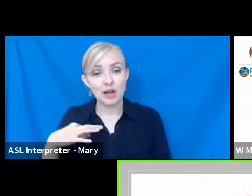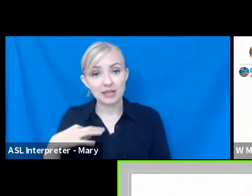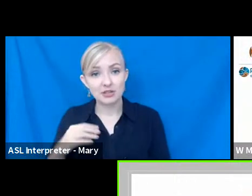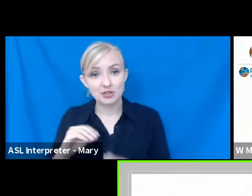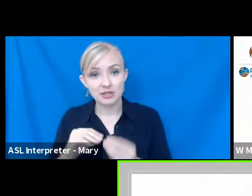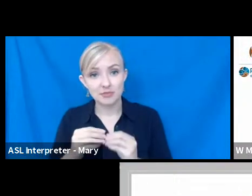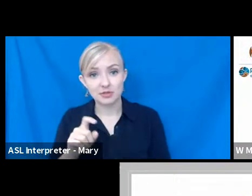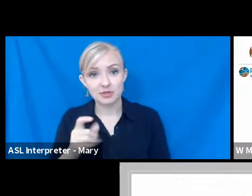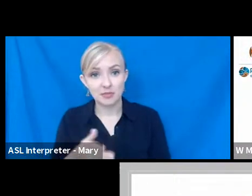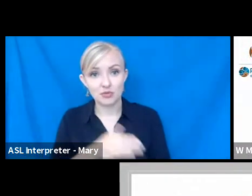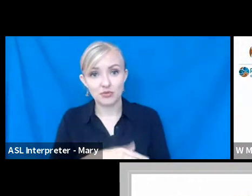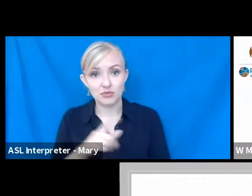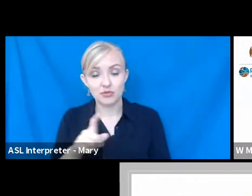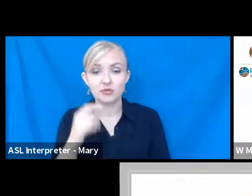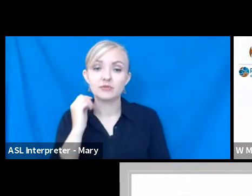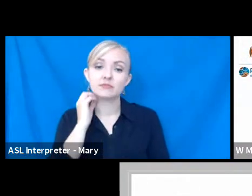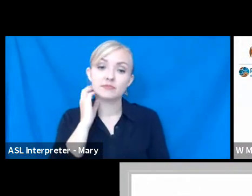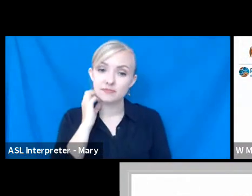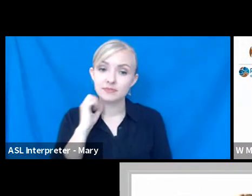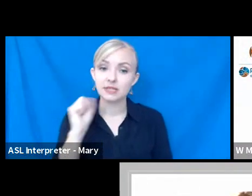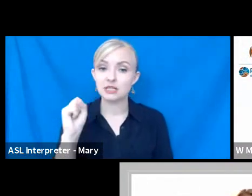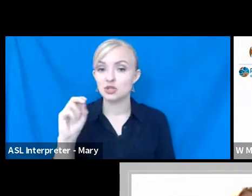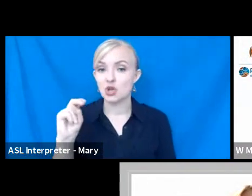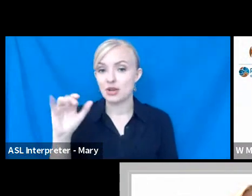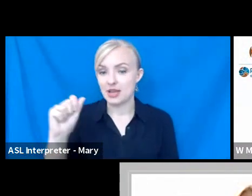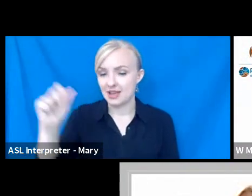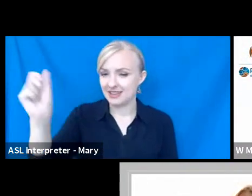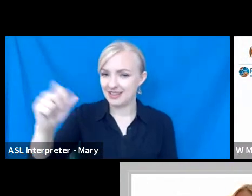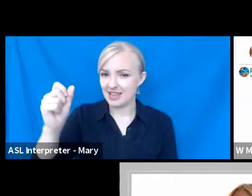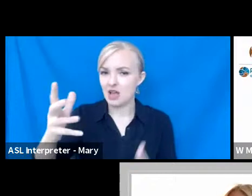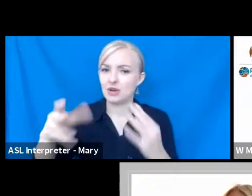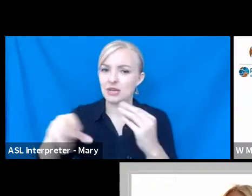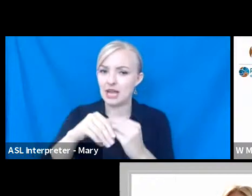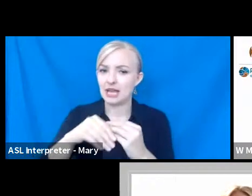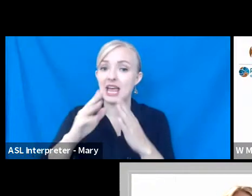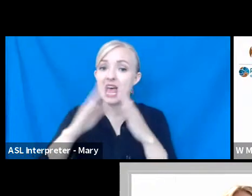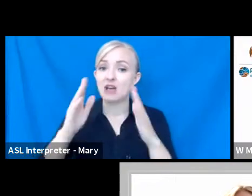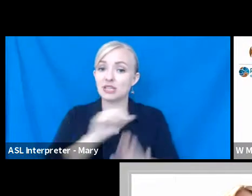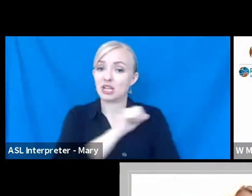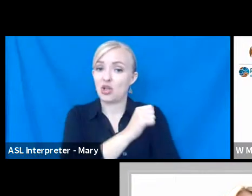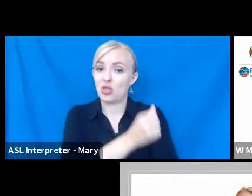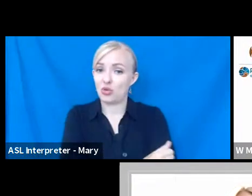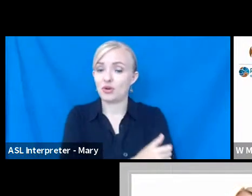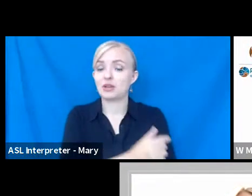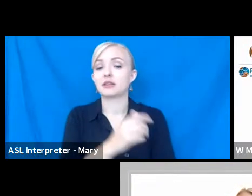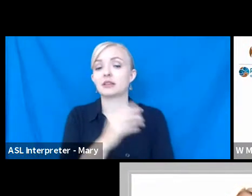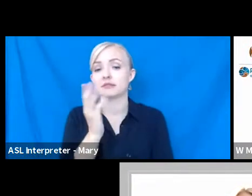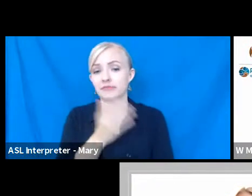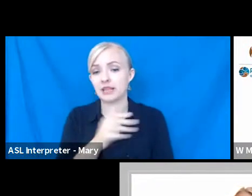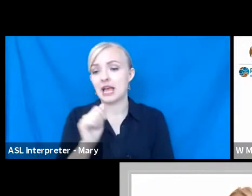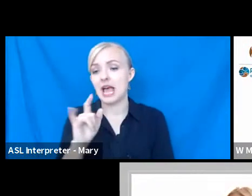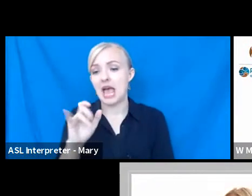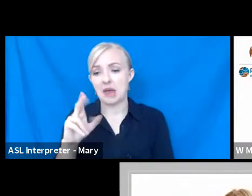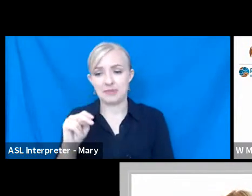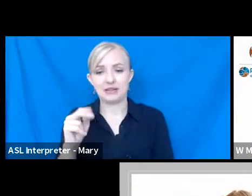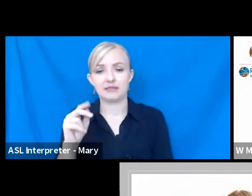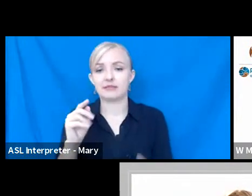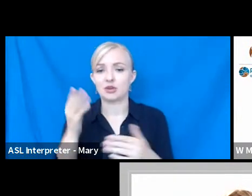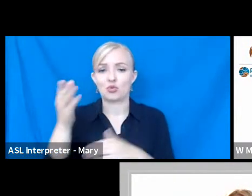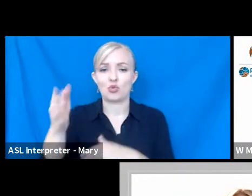programs? Yes, I will add that housing authorities are administrators across the country. Many of them